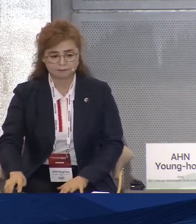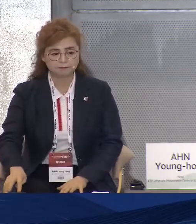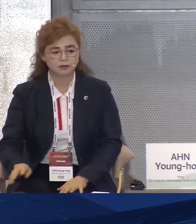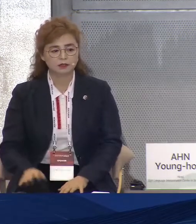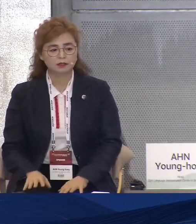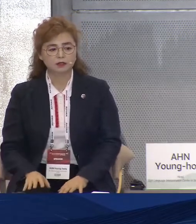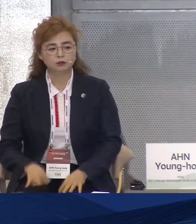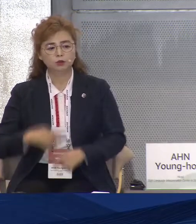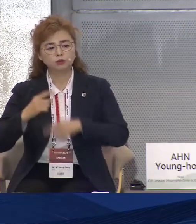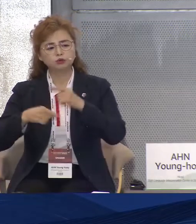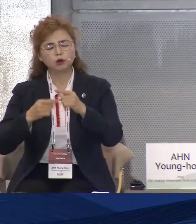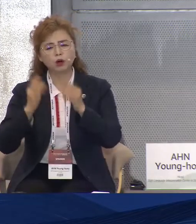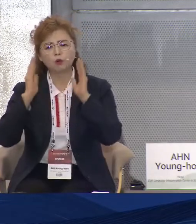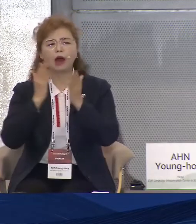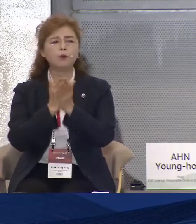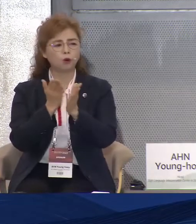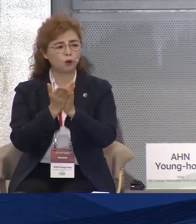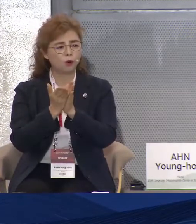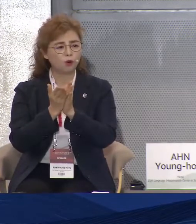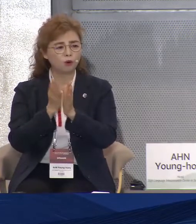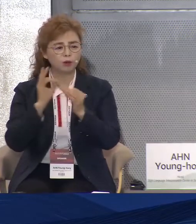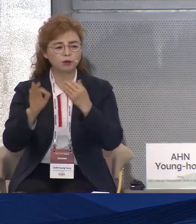welfare project expenses.